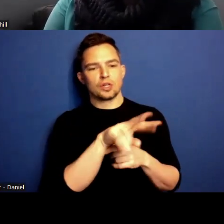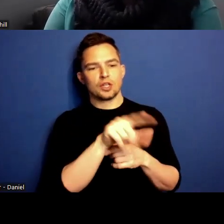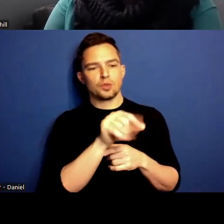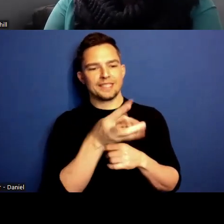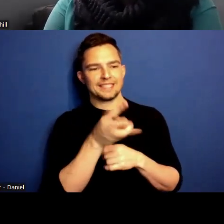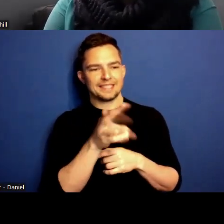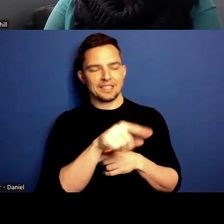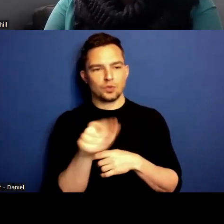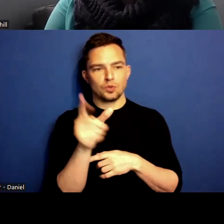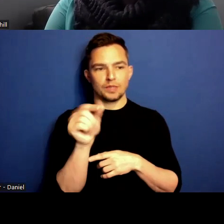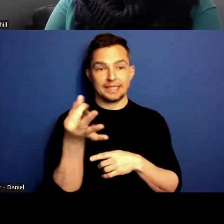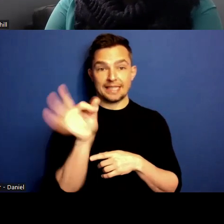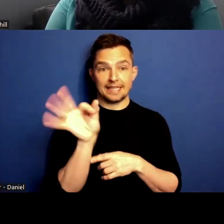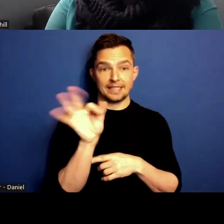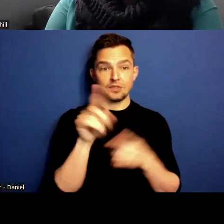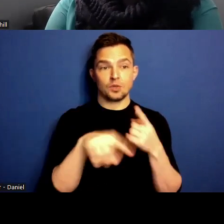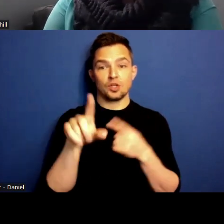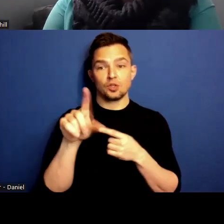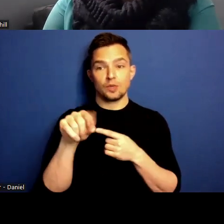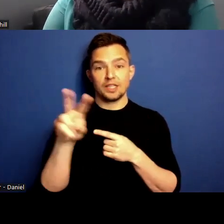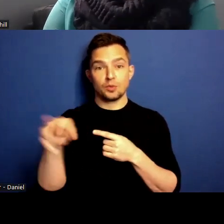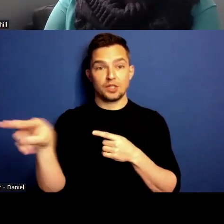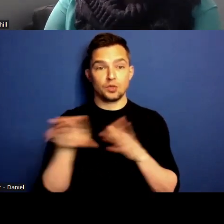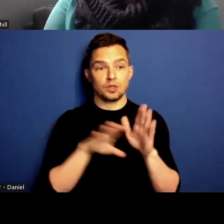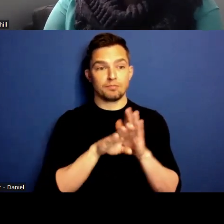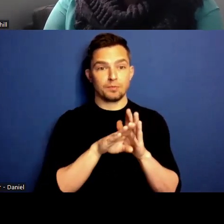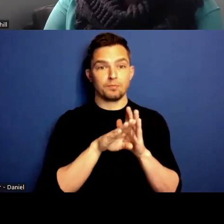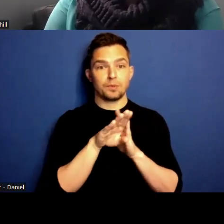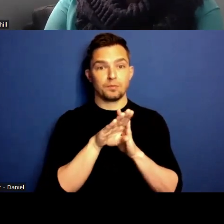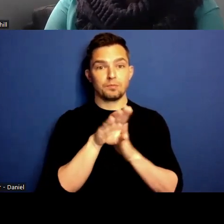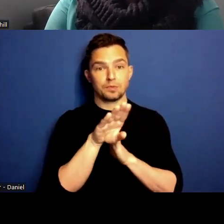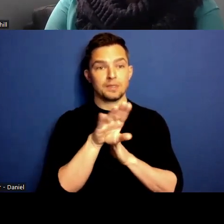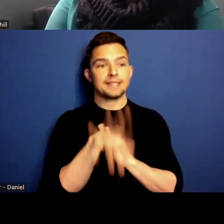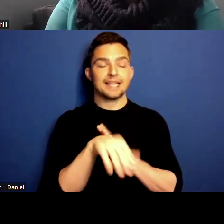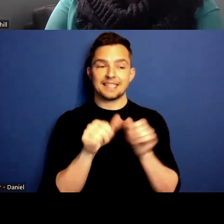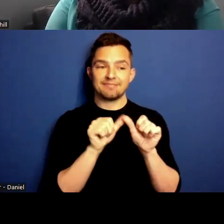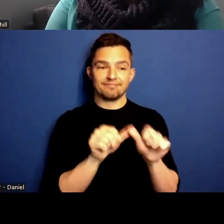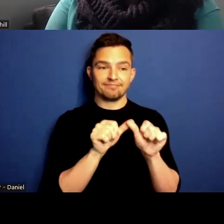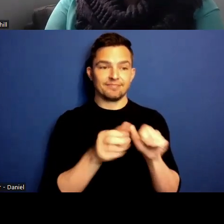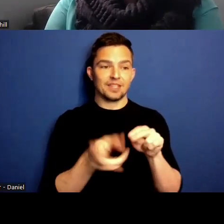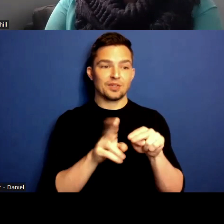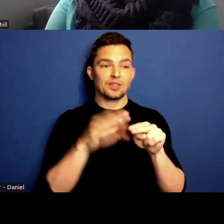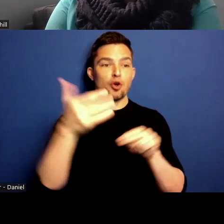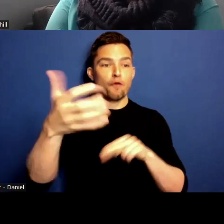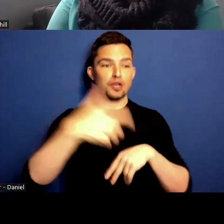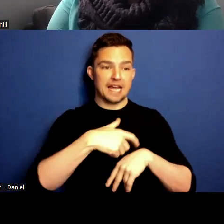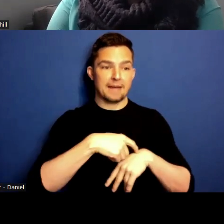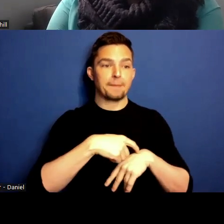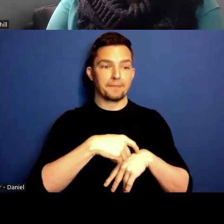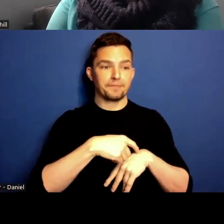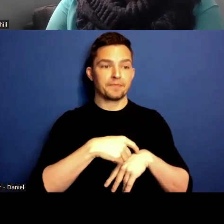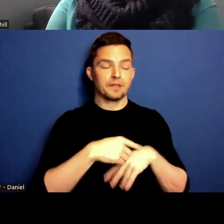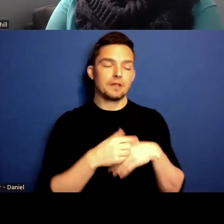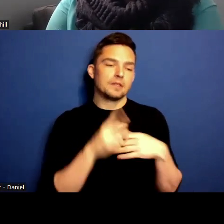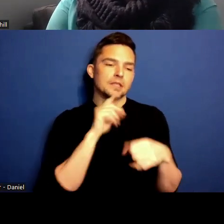to 2019 to 2022 jumps, this has been a steady increase over time. And so, while